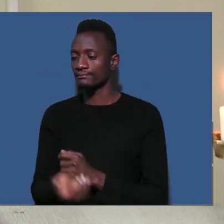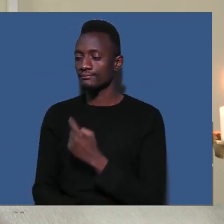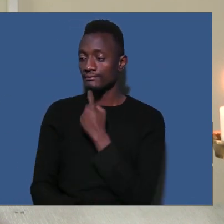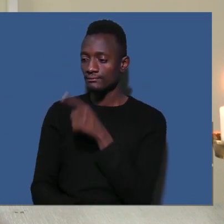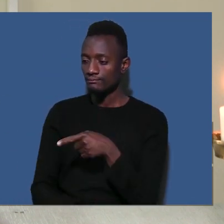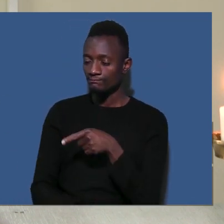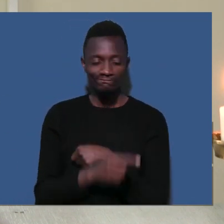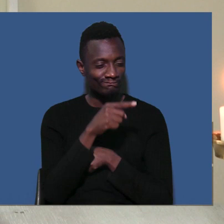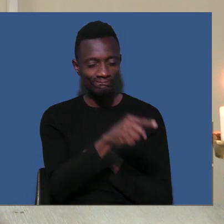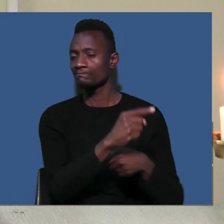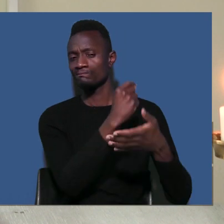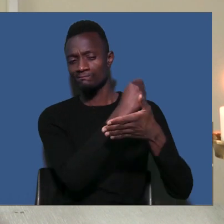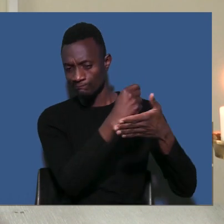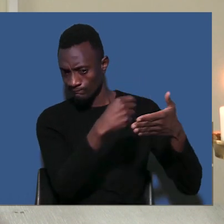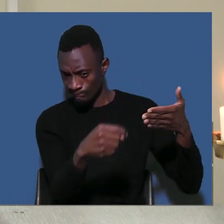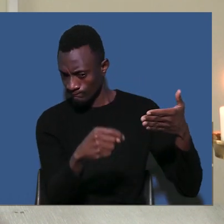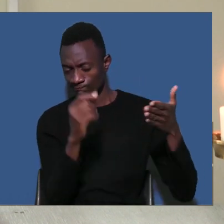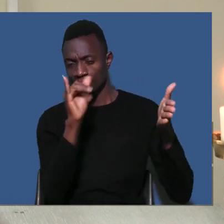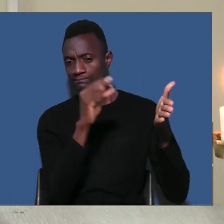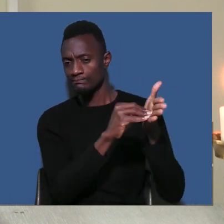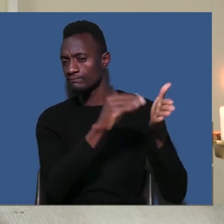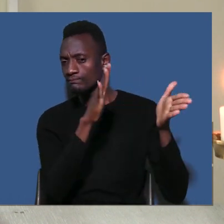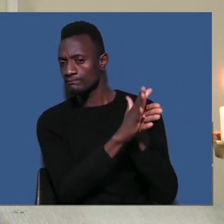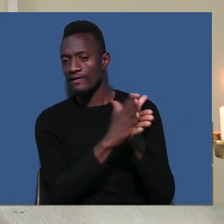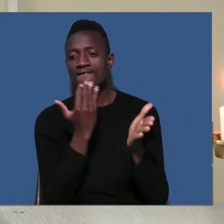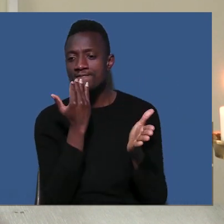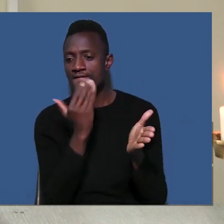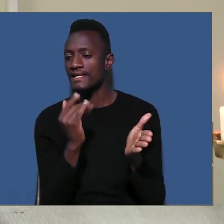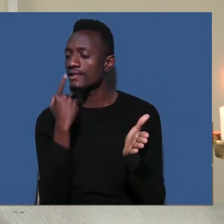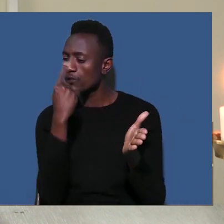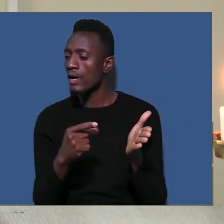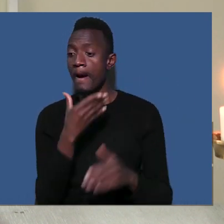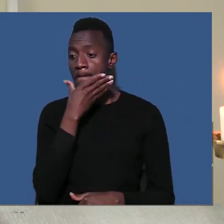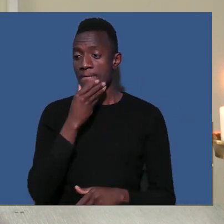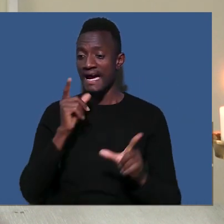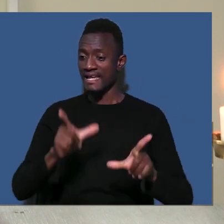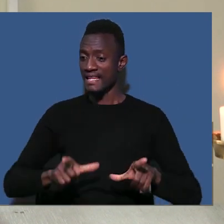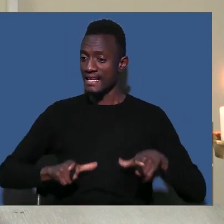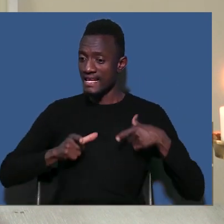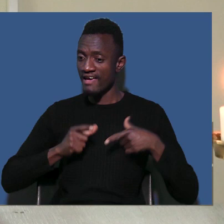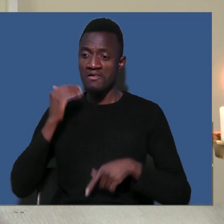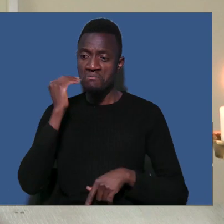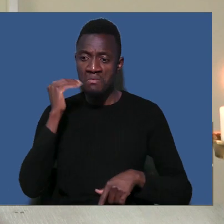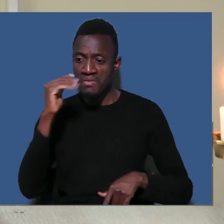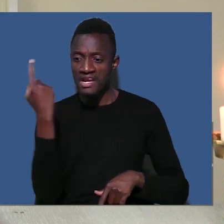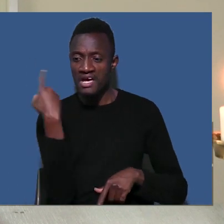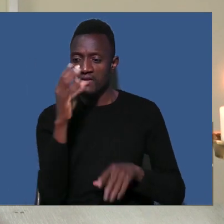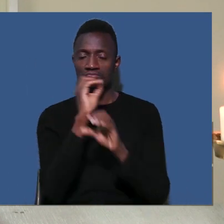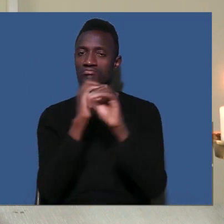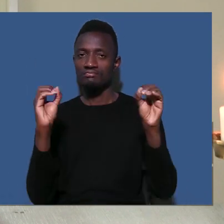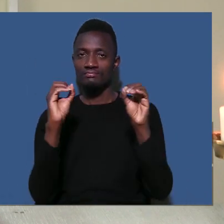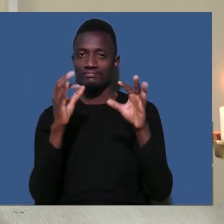it is written, man shall not live on bread alone. Verse 8, it is